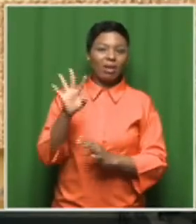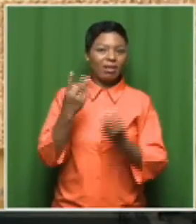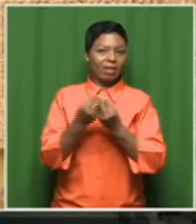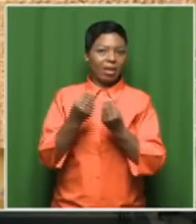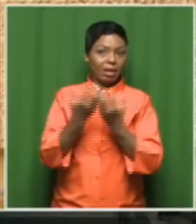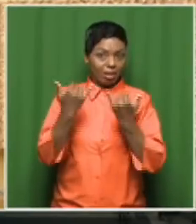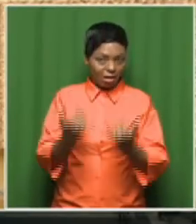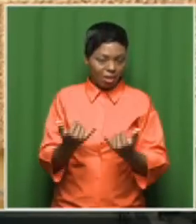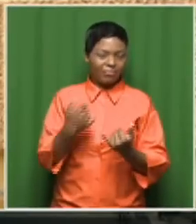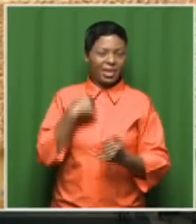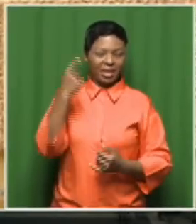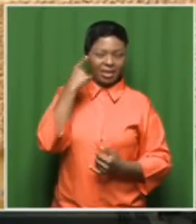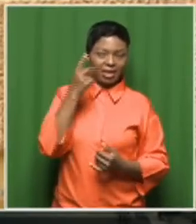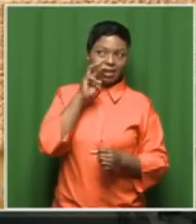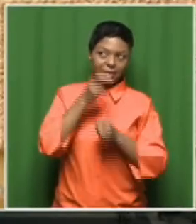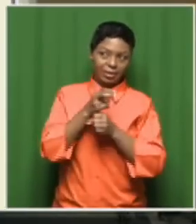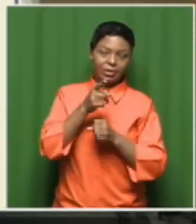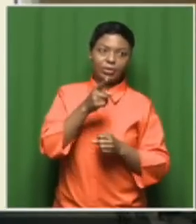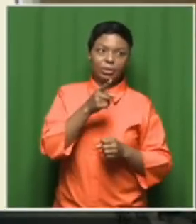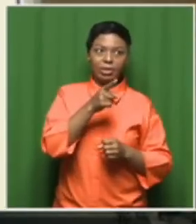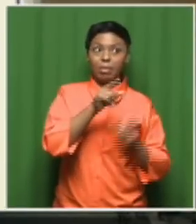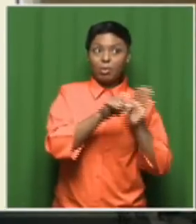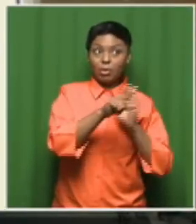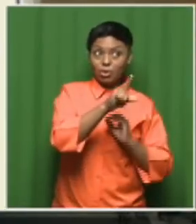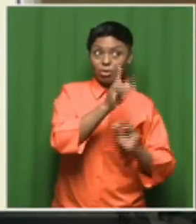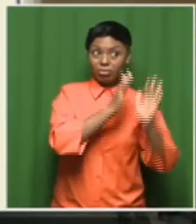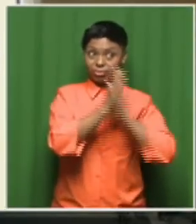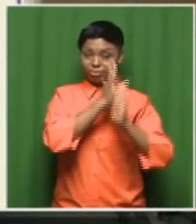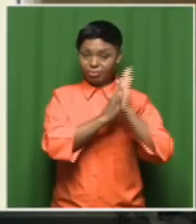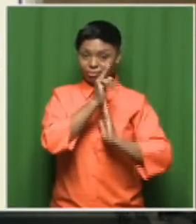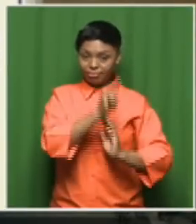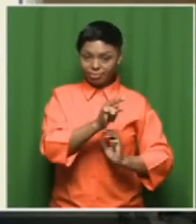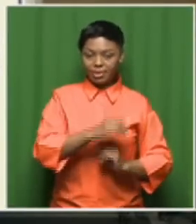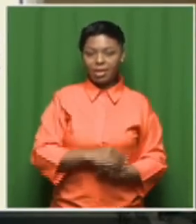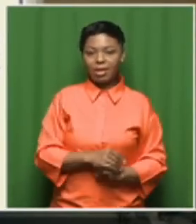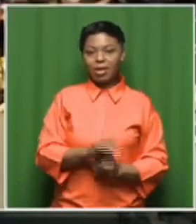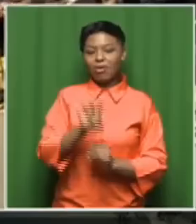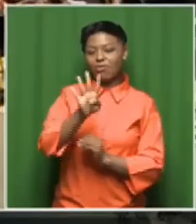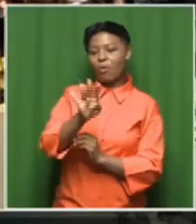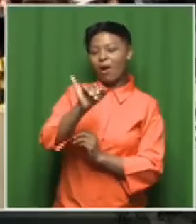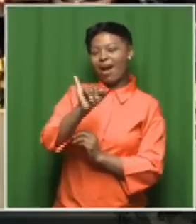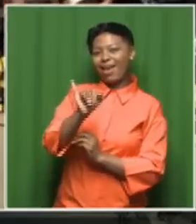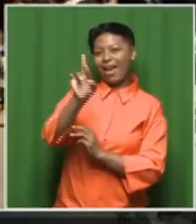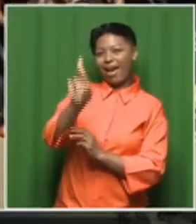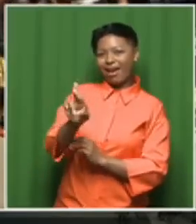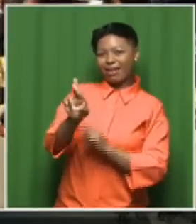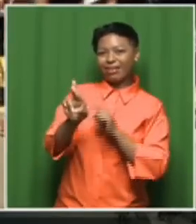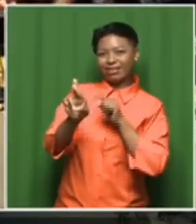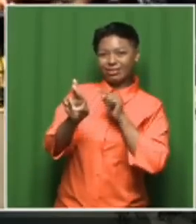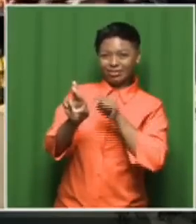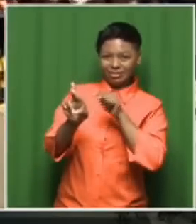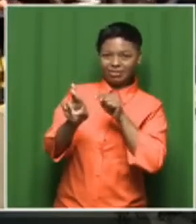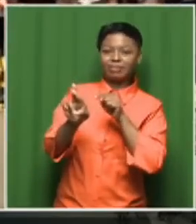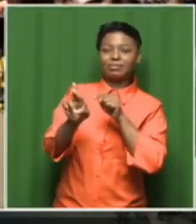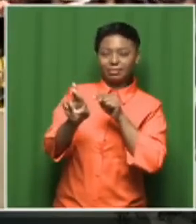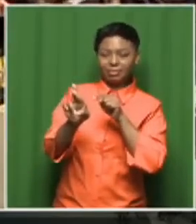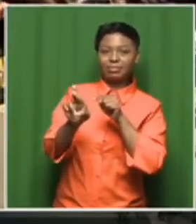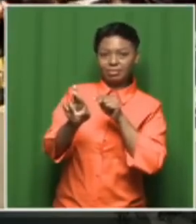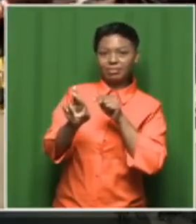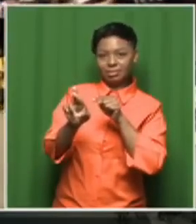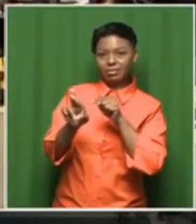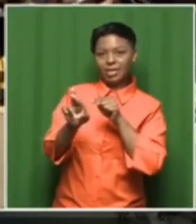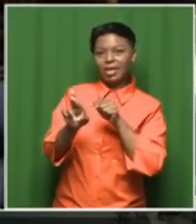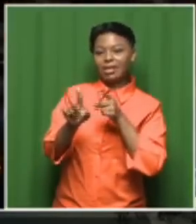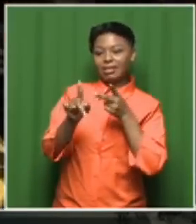things that you actually raised, the so-called fourth industrial revolution, the automation, the move with